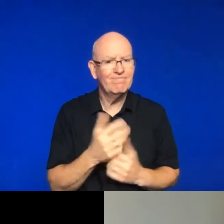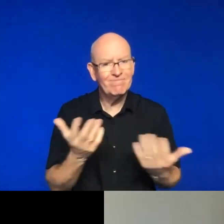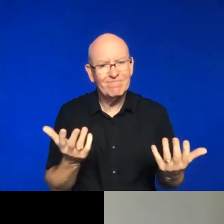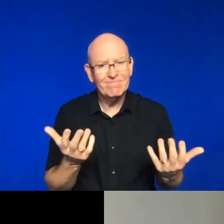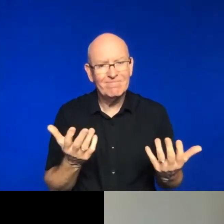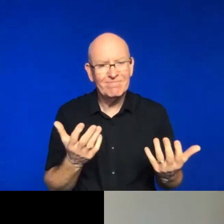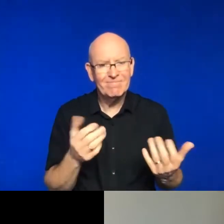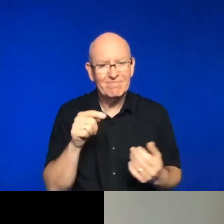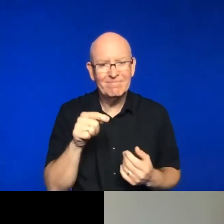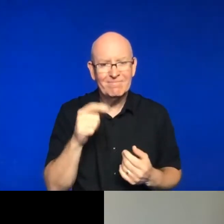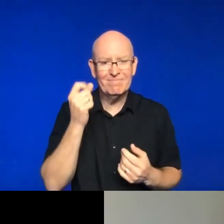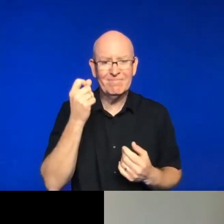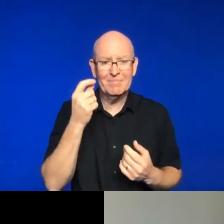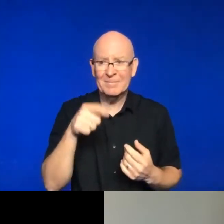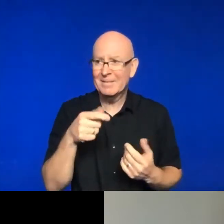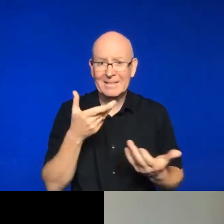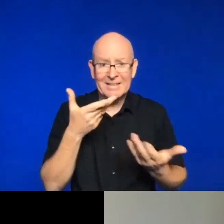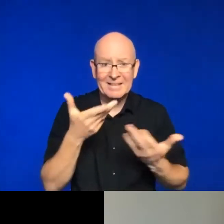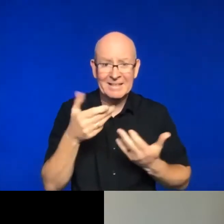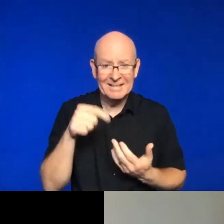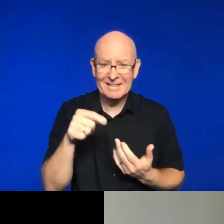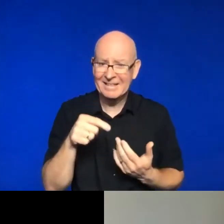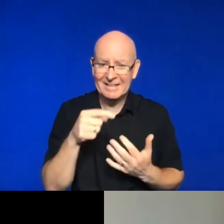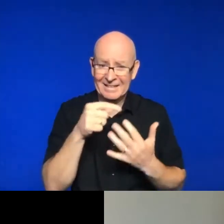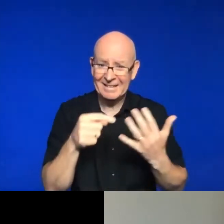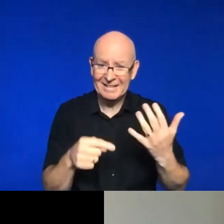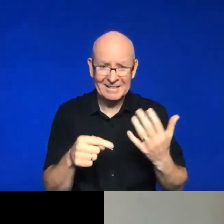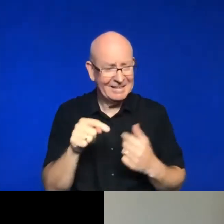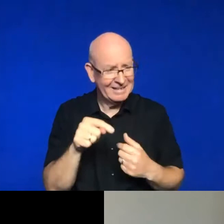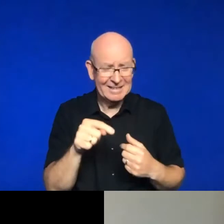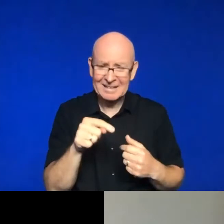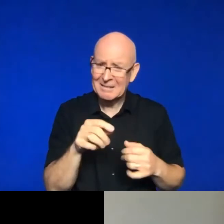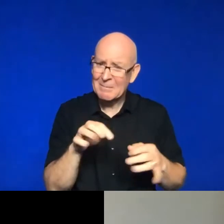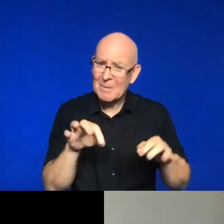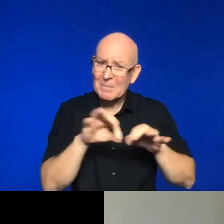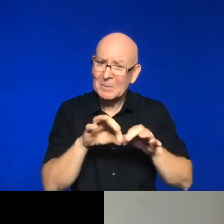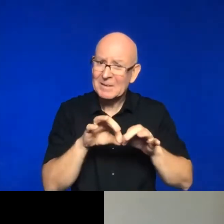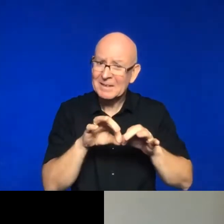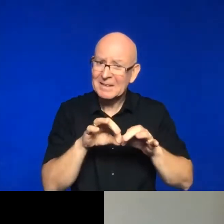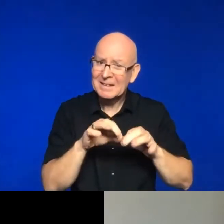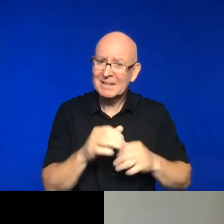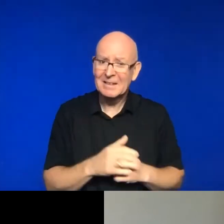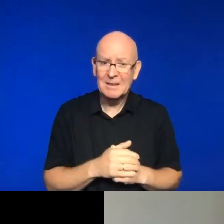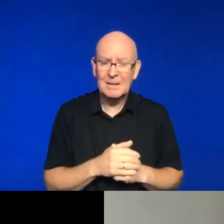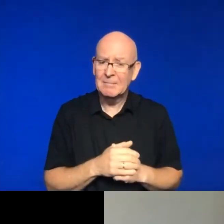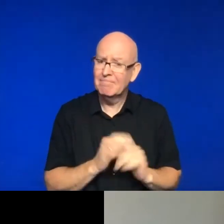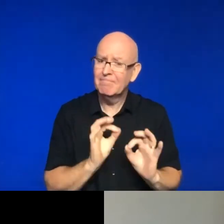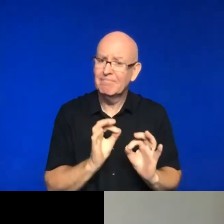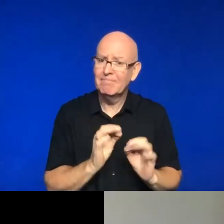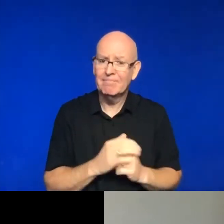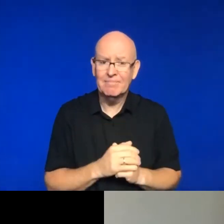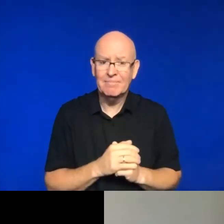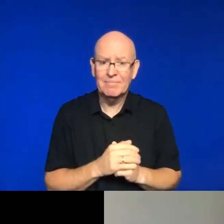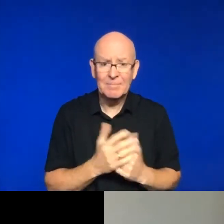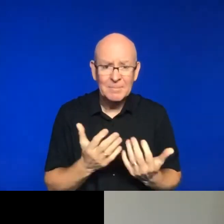exactly. Yes. Yeah. But often persons with disabilities have already facing barriers to access